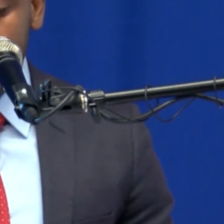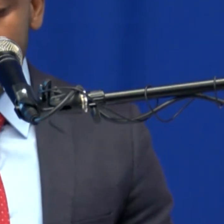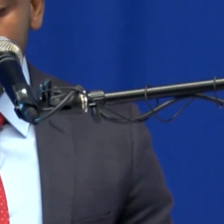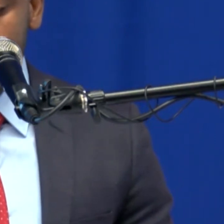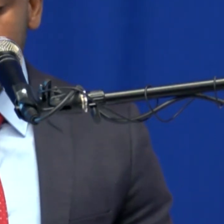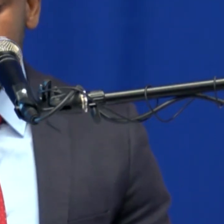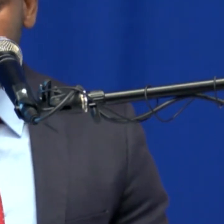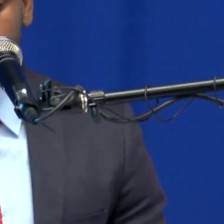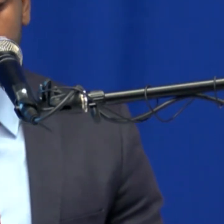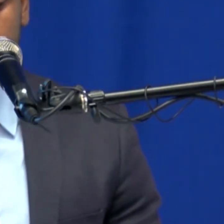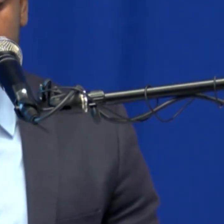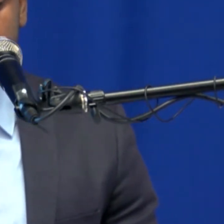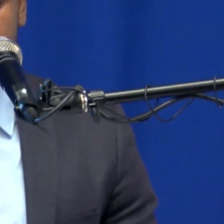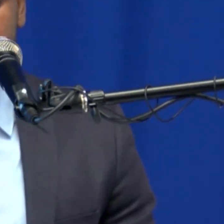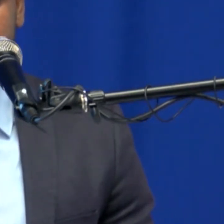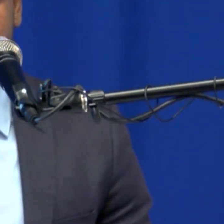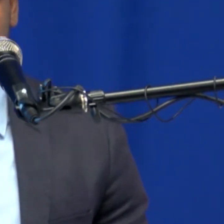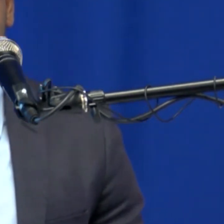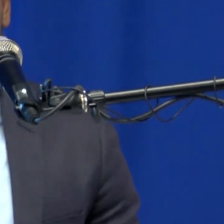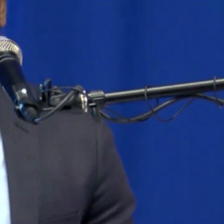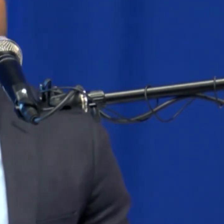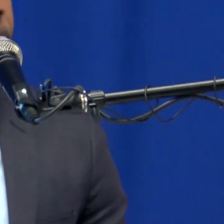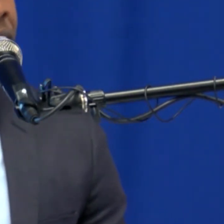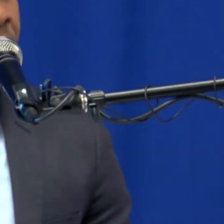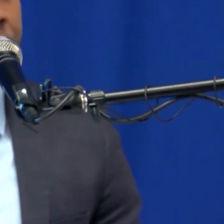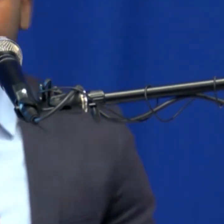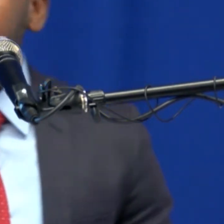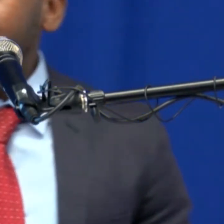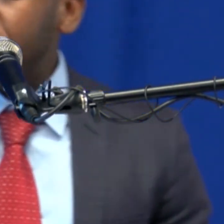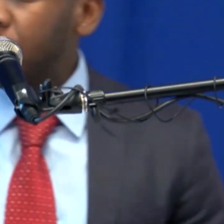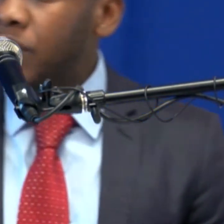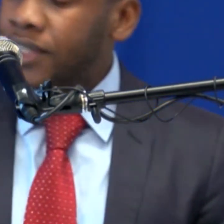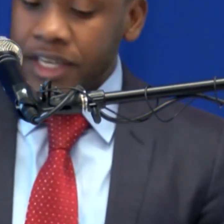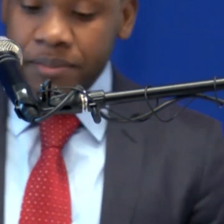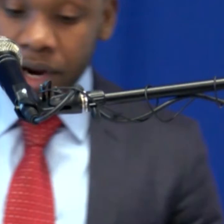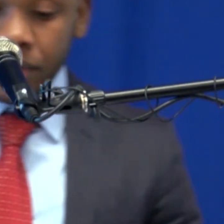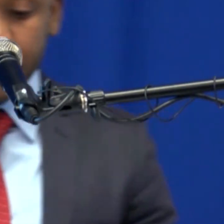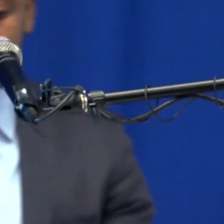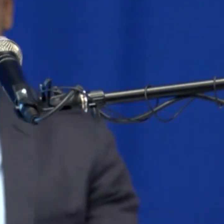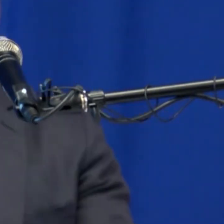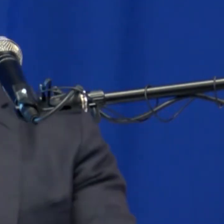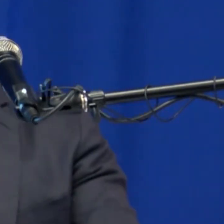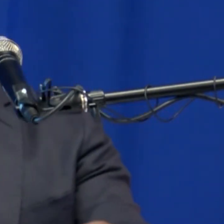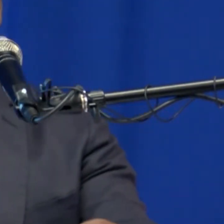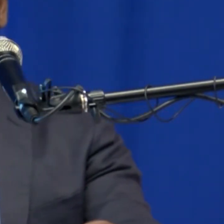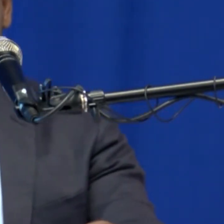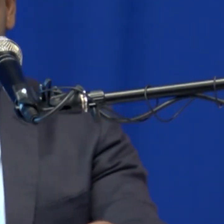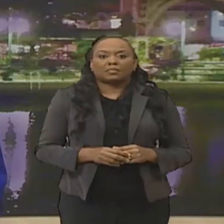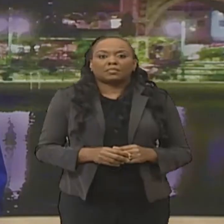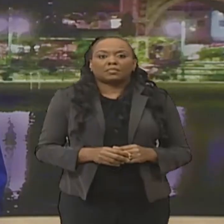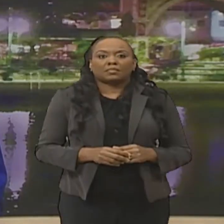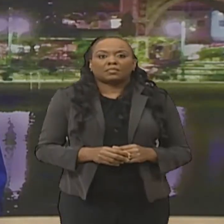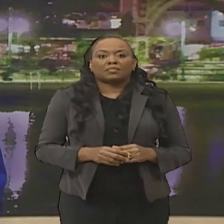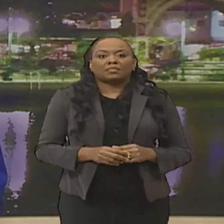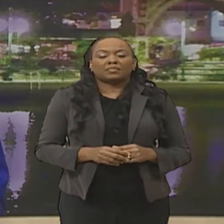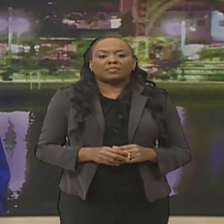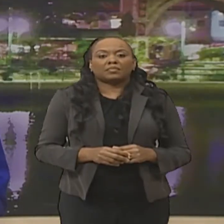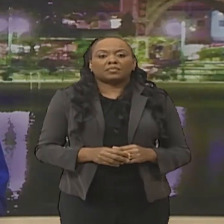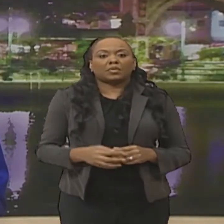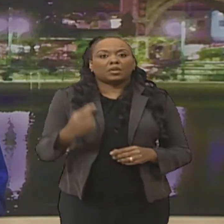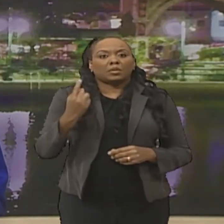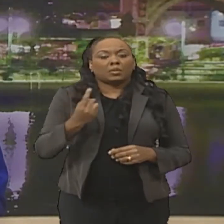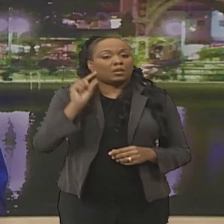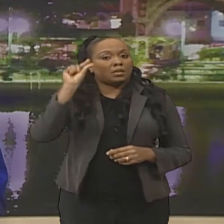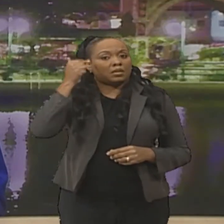labeling, given the trend on the part of many large global retailers such as Tesco and Sainsbury's and others.